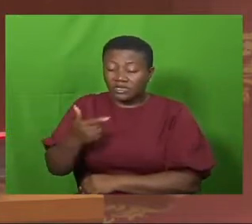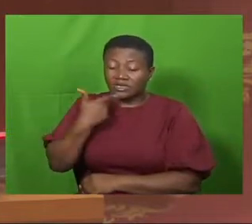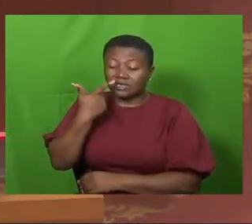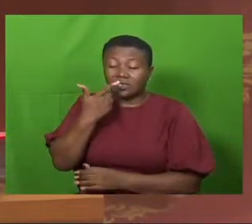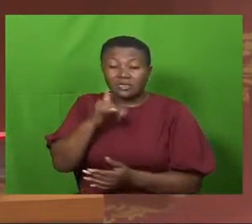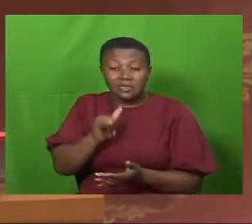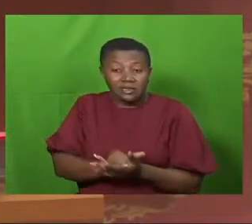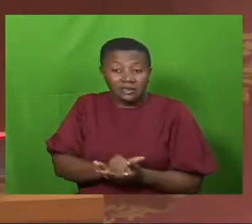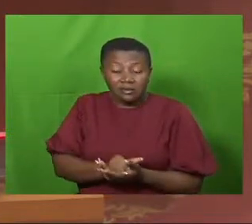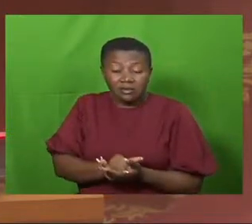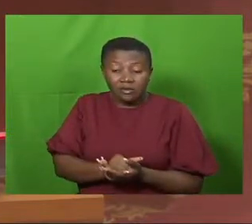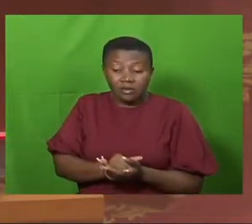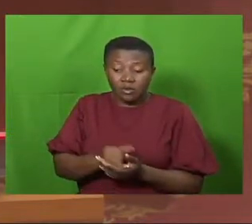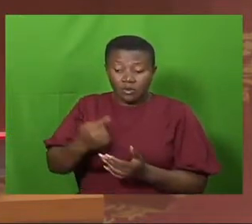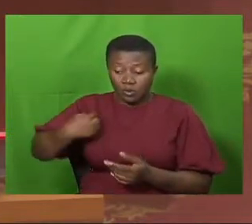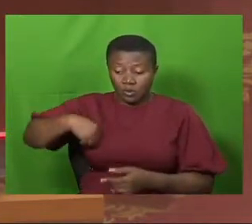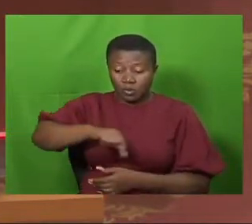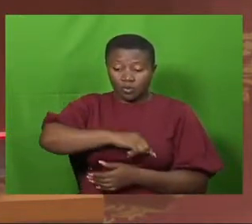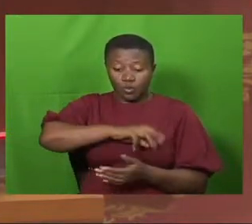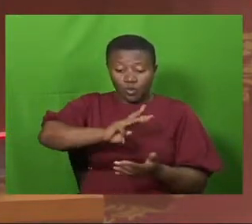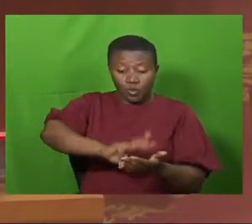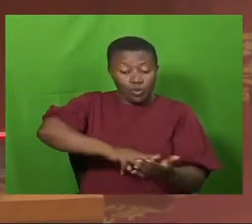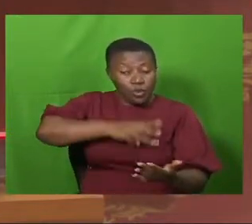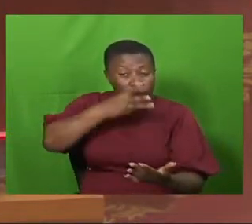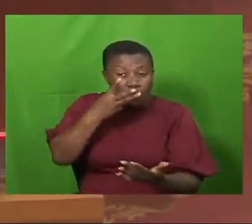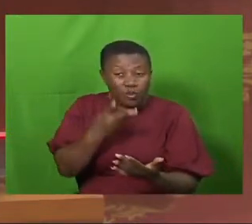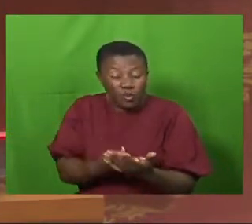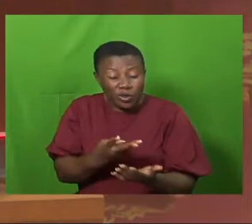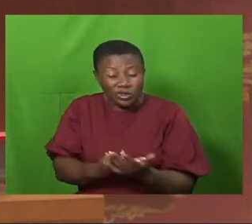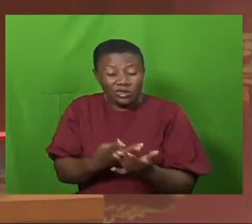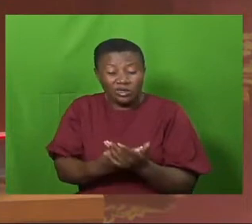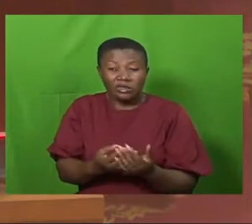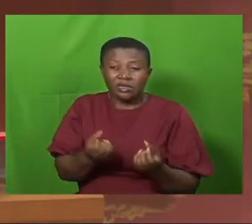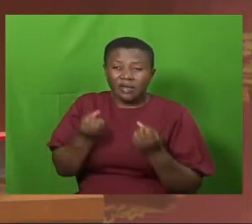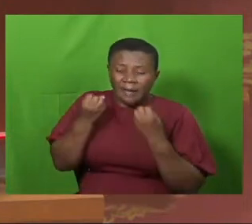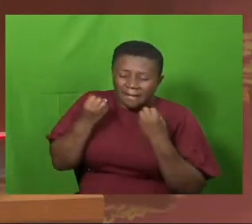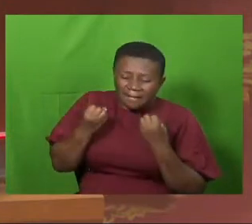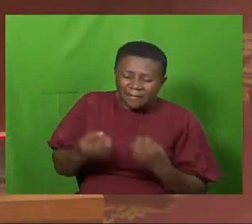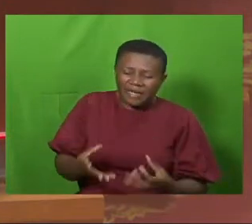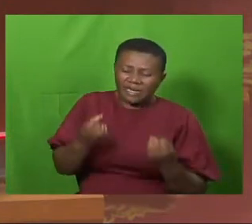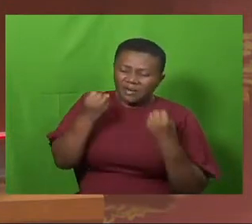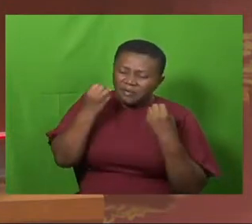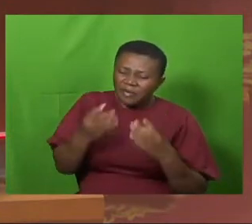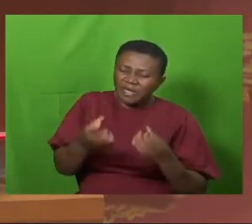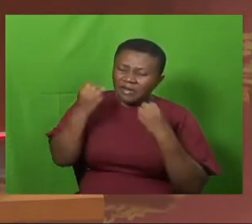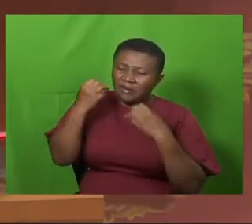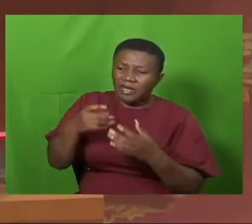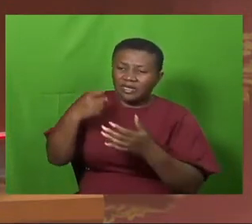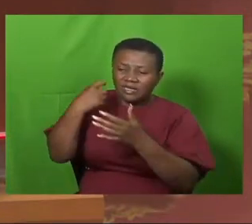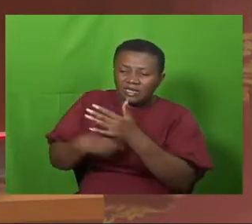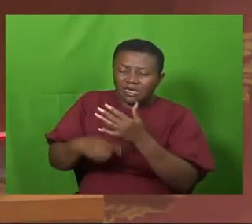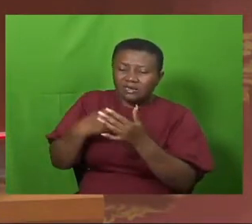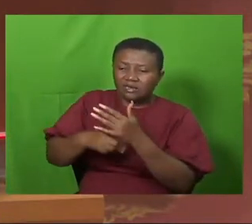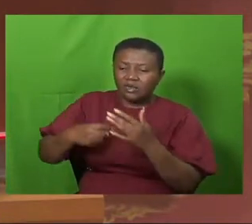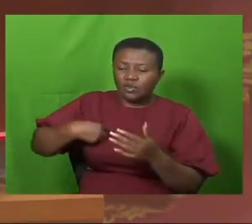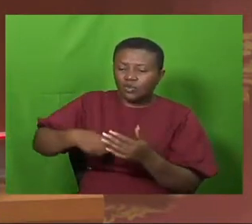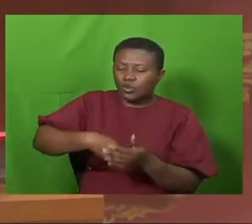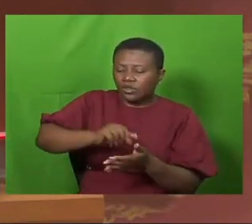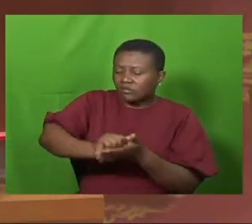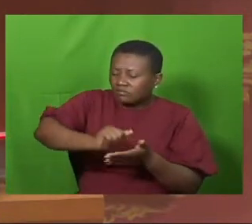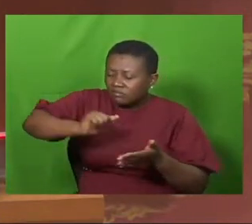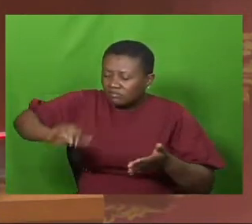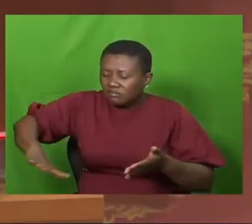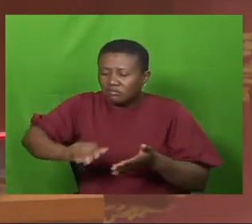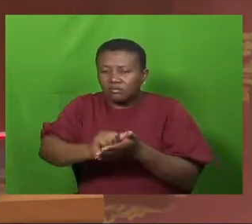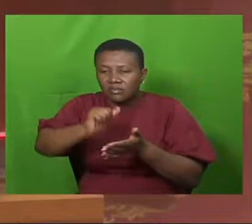that all of us were witnesses to the many taxes that we abolished, the many taxes that we reduced when we